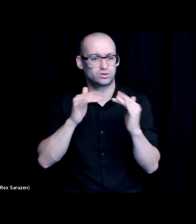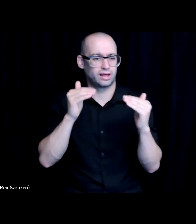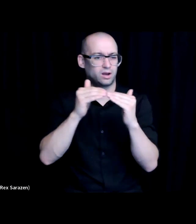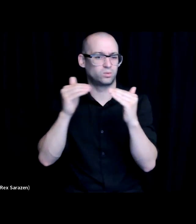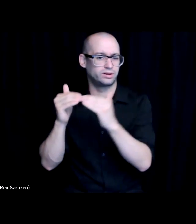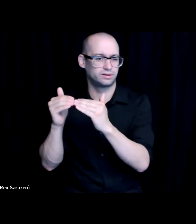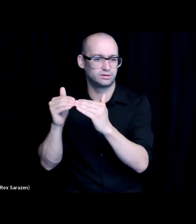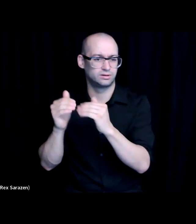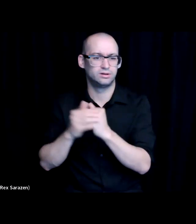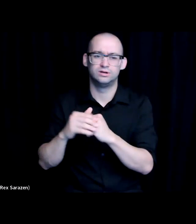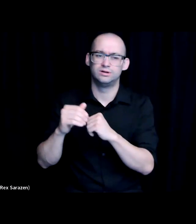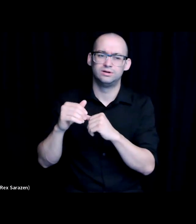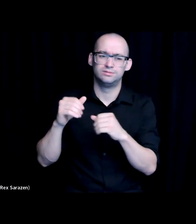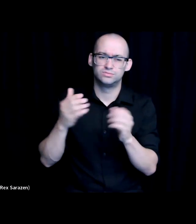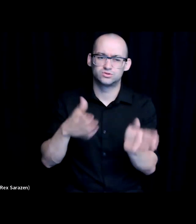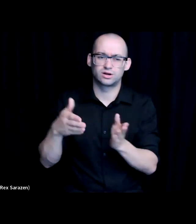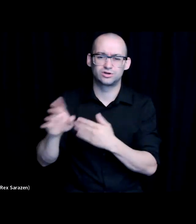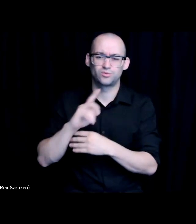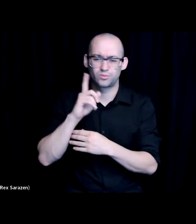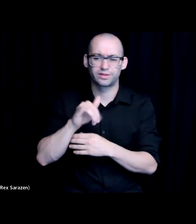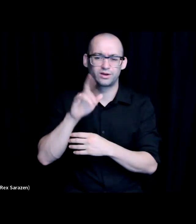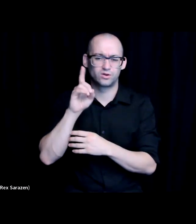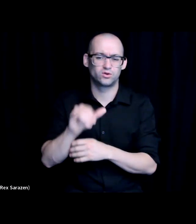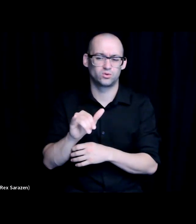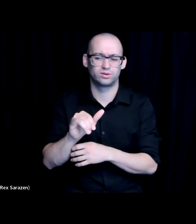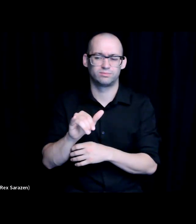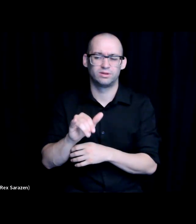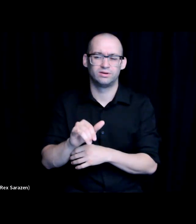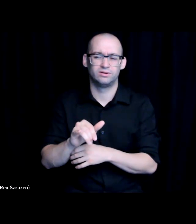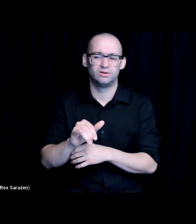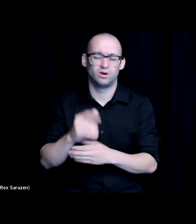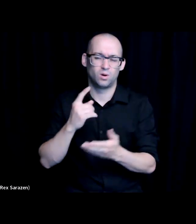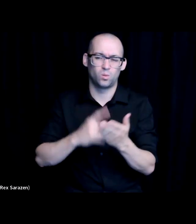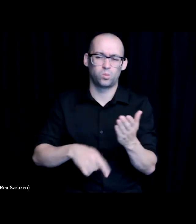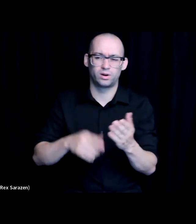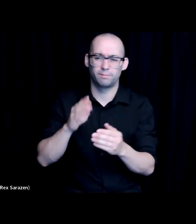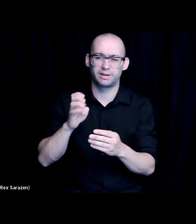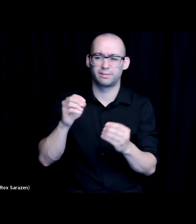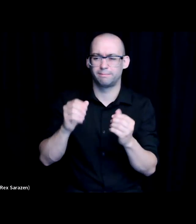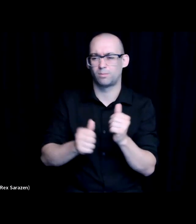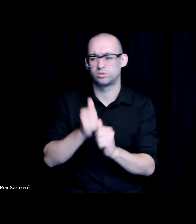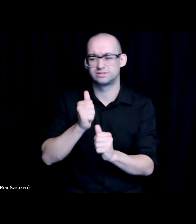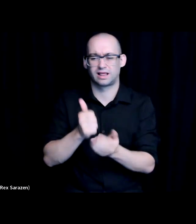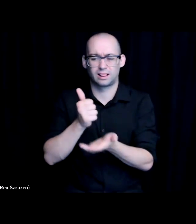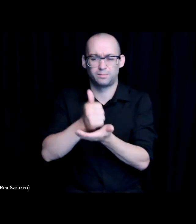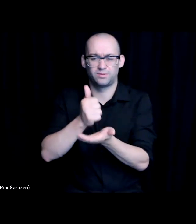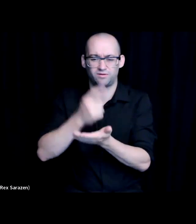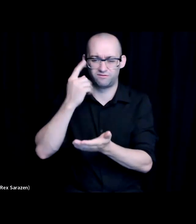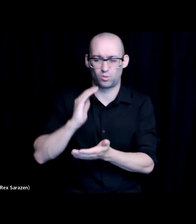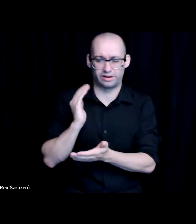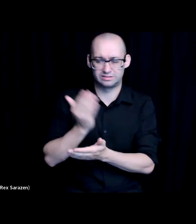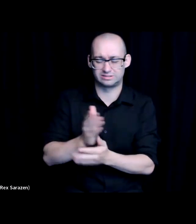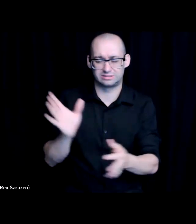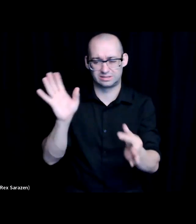the strategies really do the strategies that really would be most helpful for us in reaching as many people as possible,